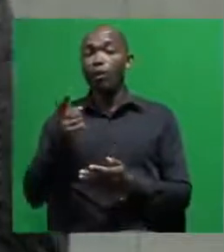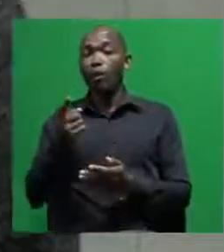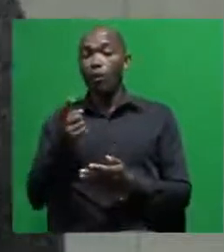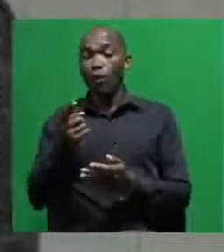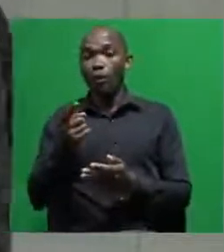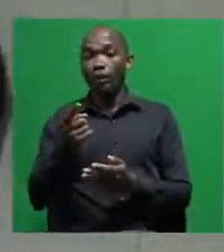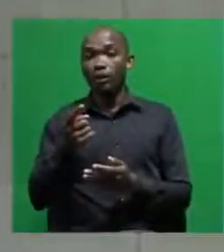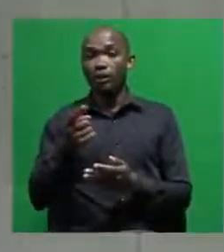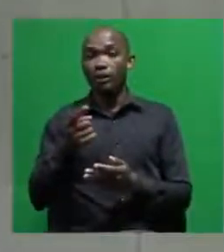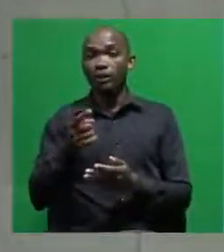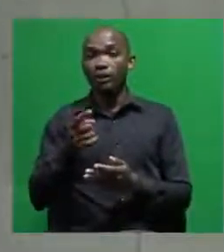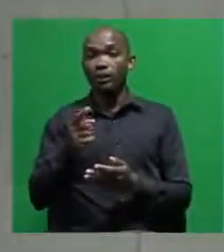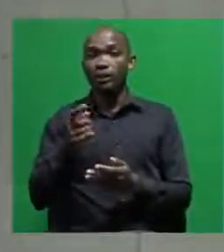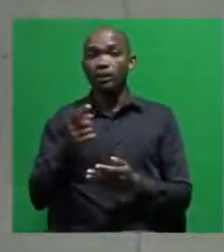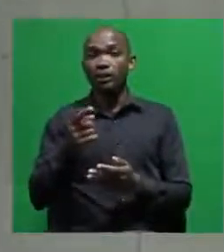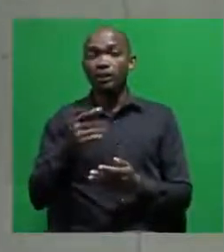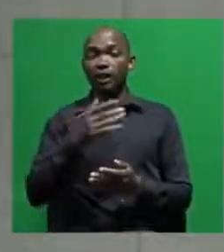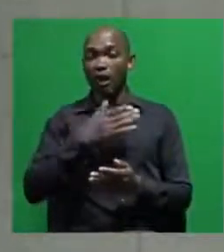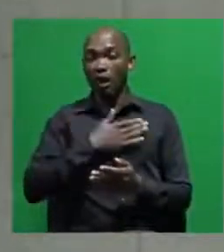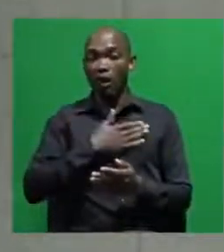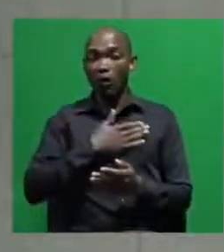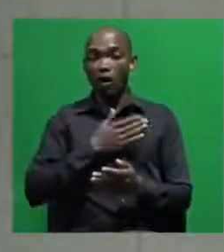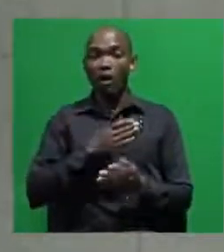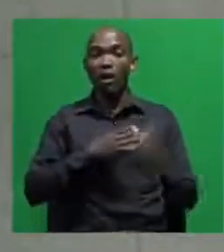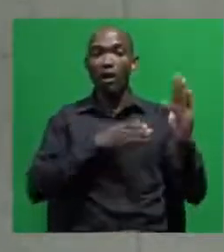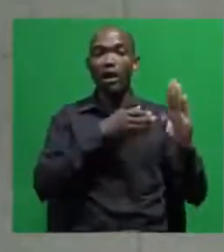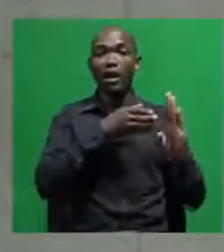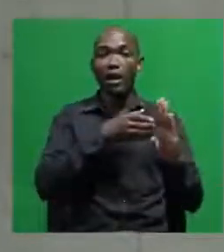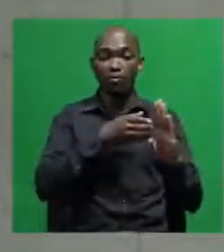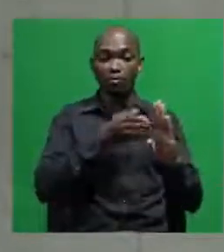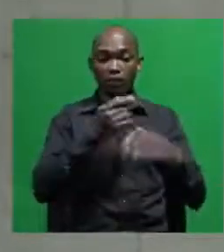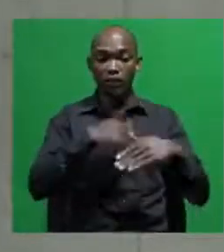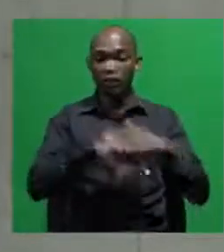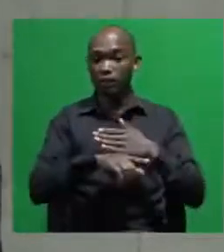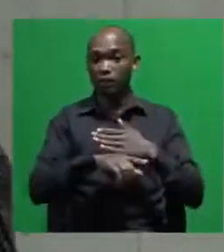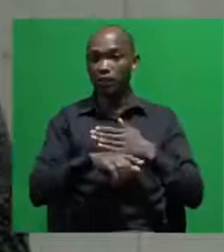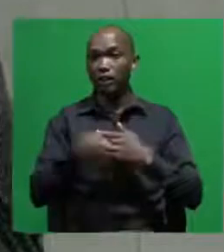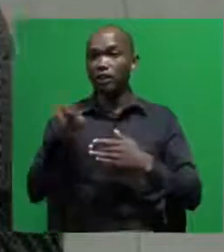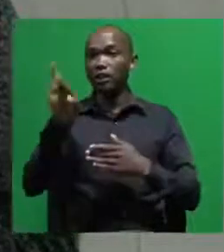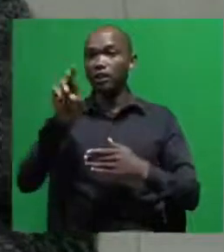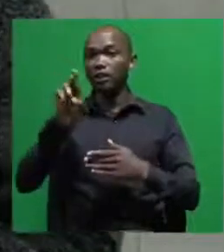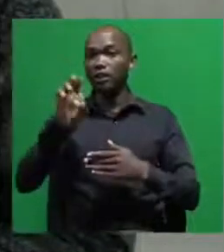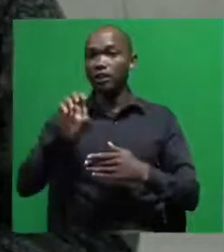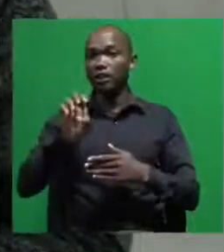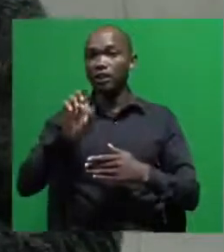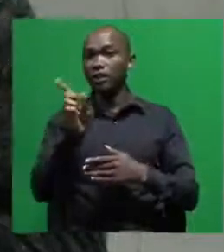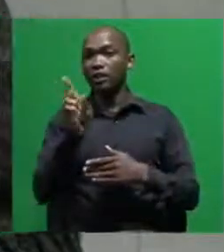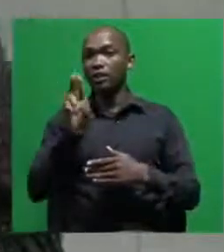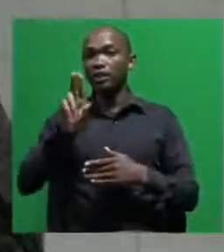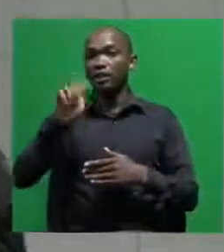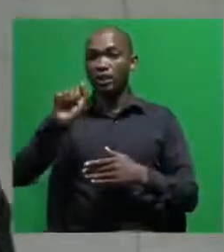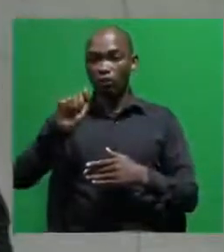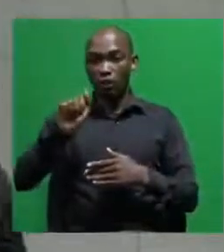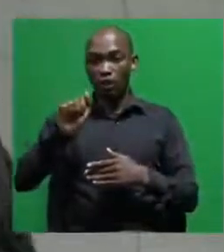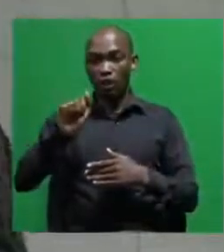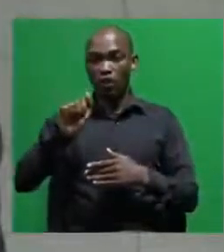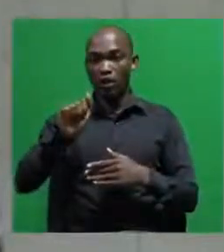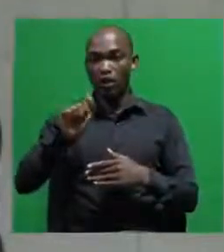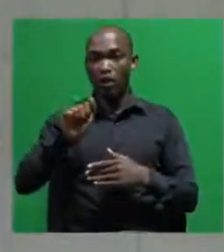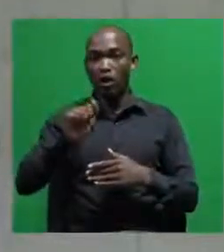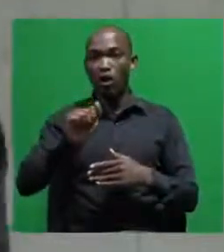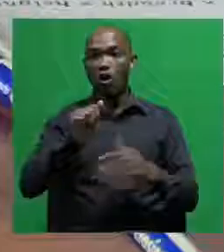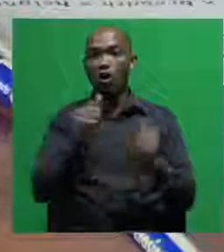what is our aim? It's just the volume of the regular object. So